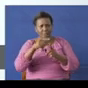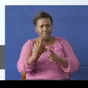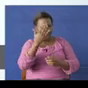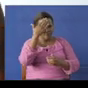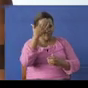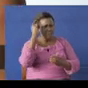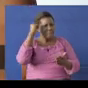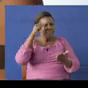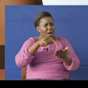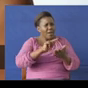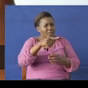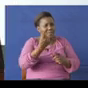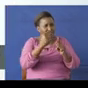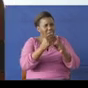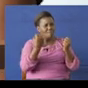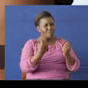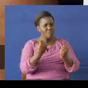use these words.